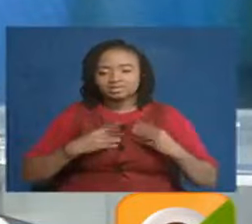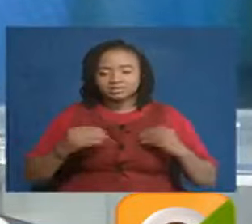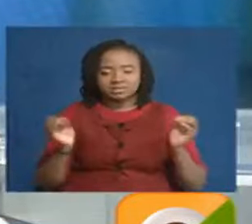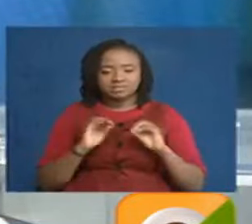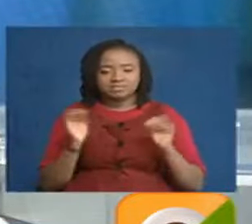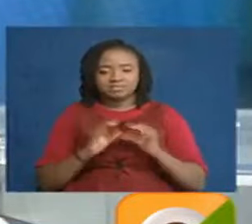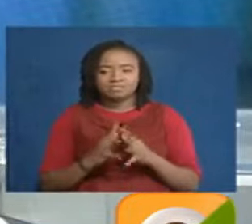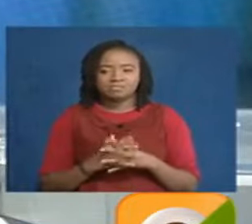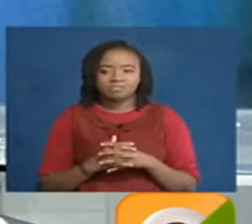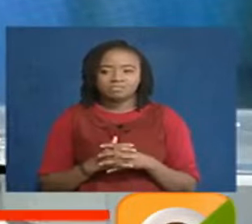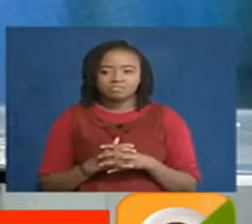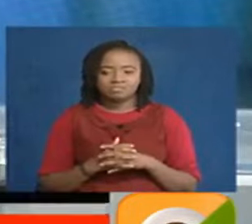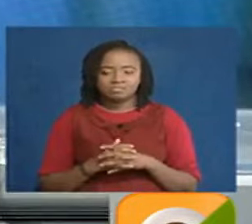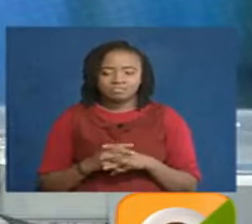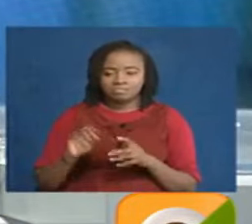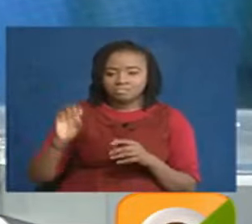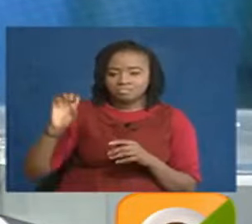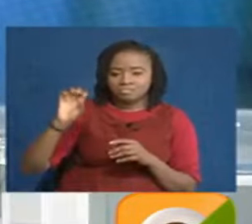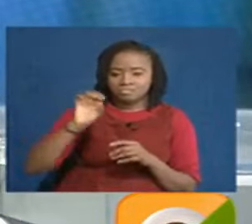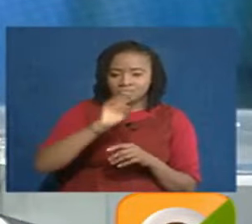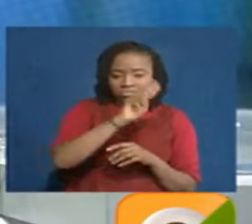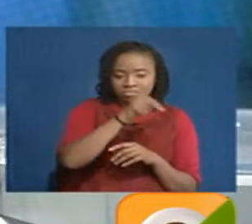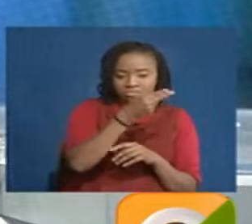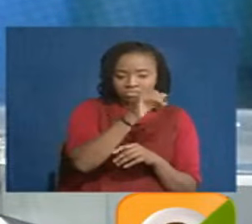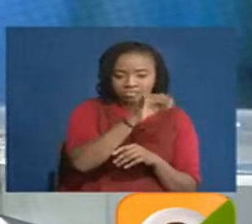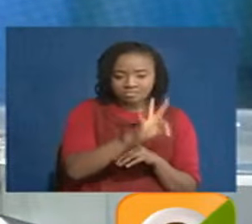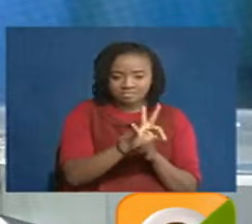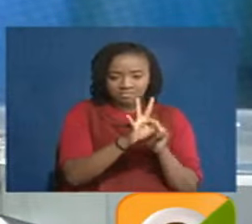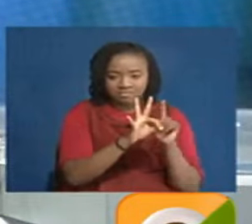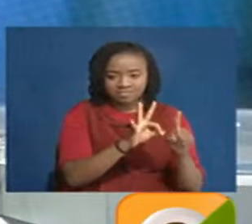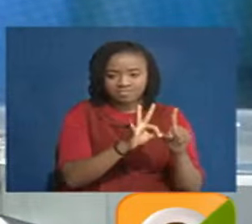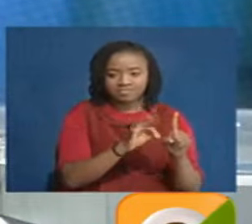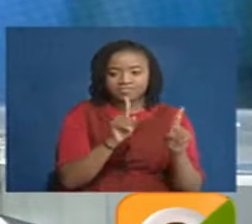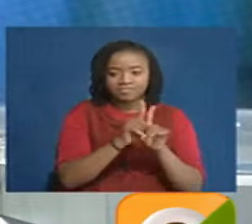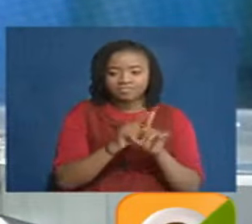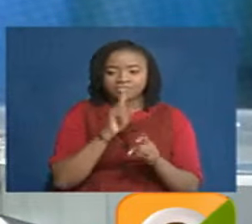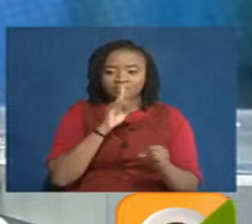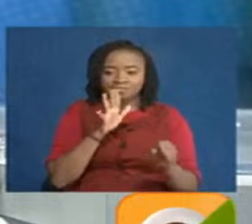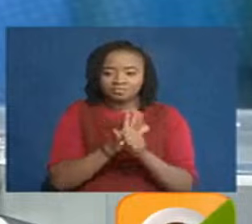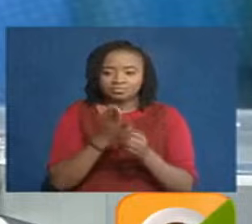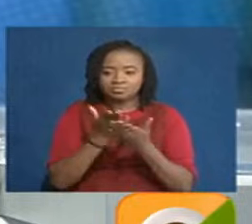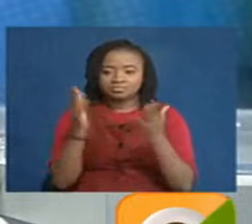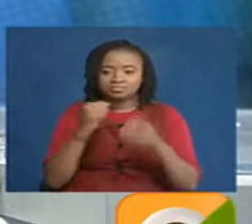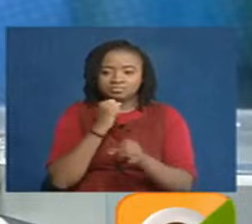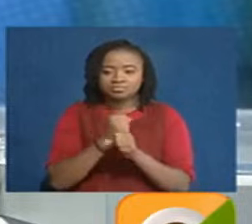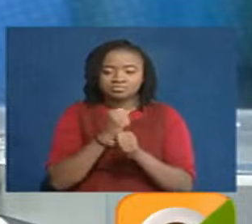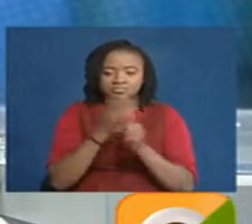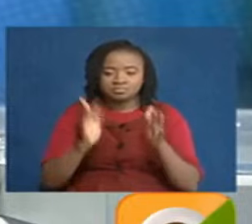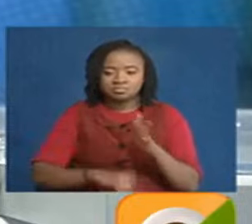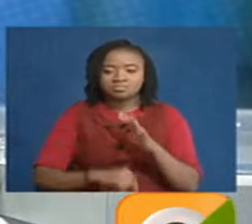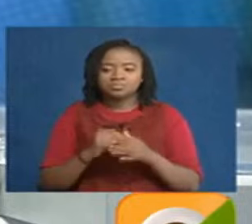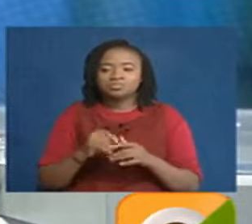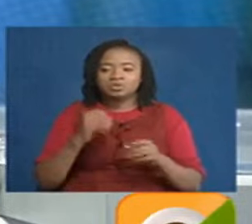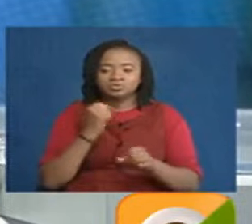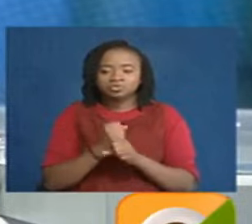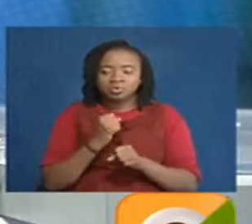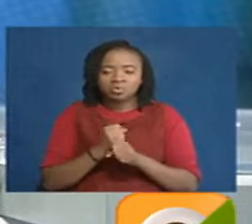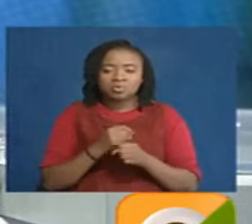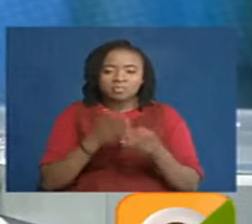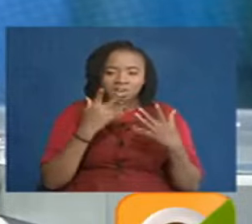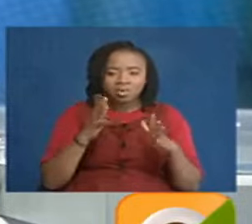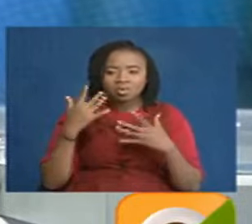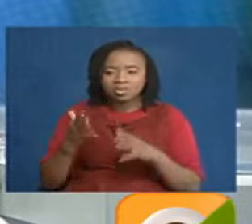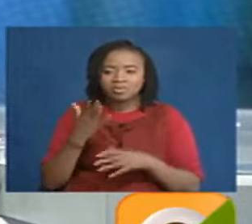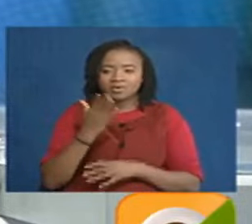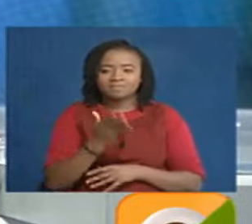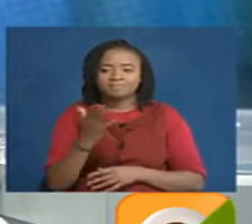The National Health Insurance Fund, NHIF, has reassured employees that job losses are off the table in the